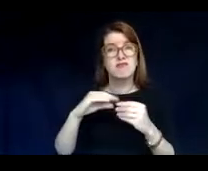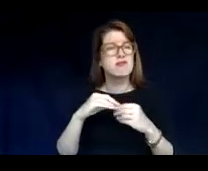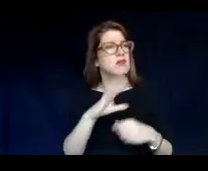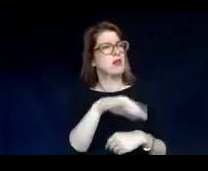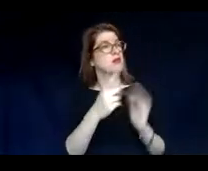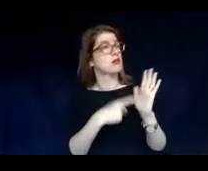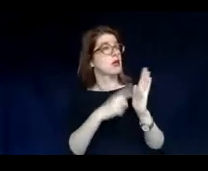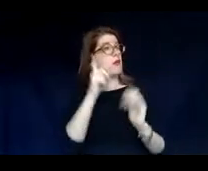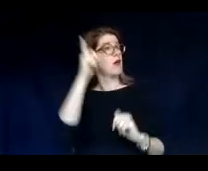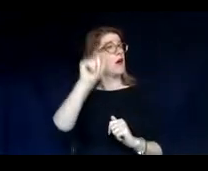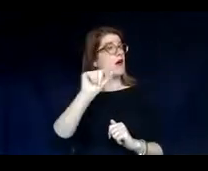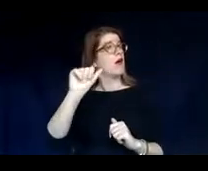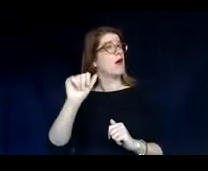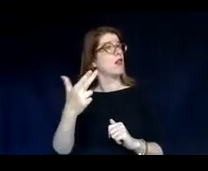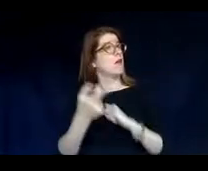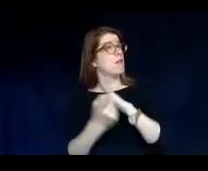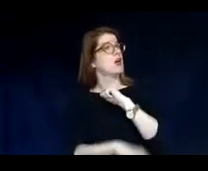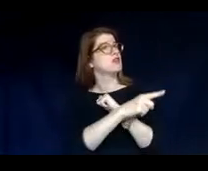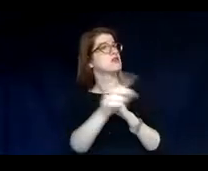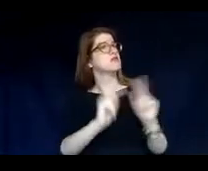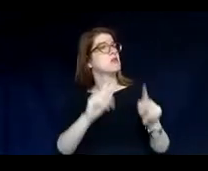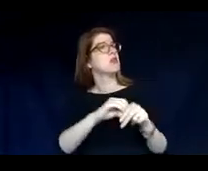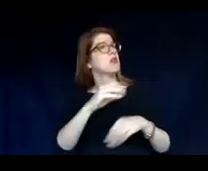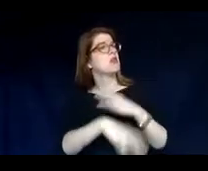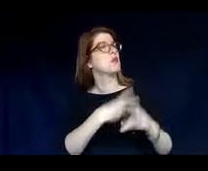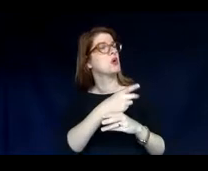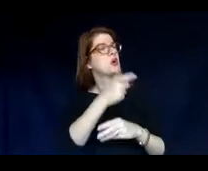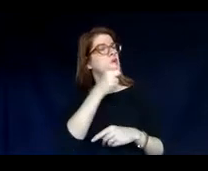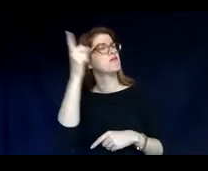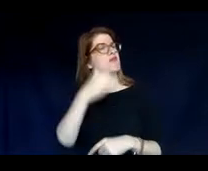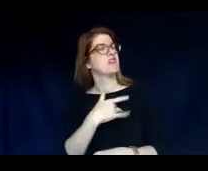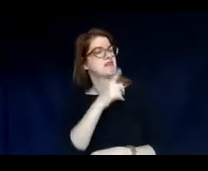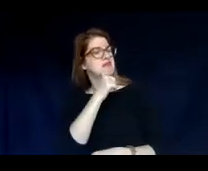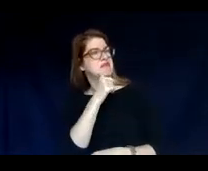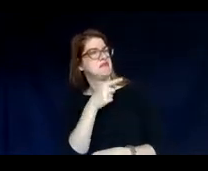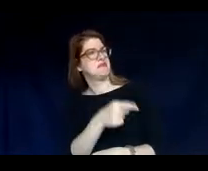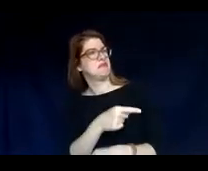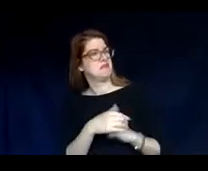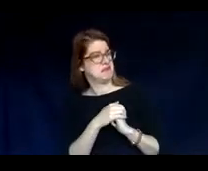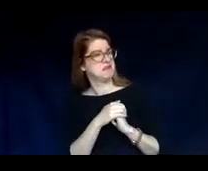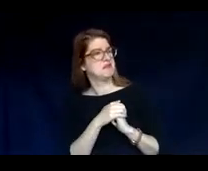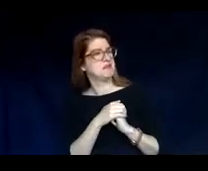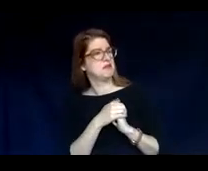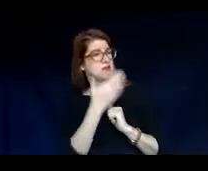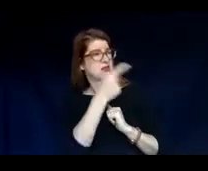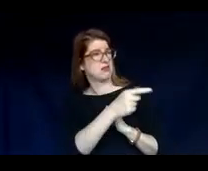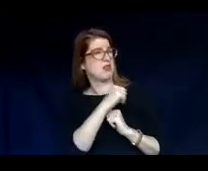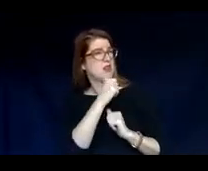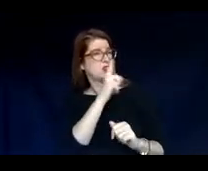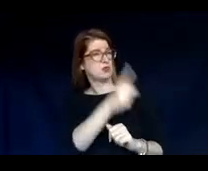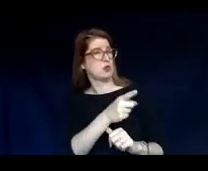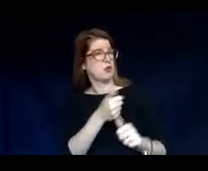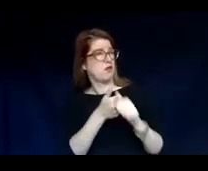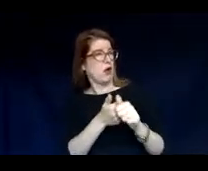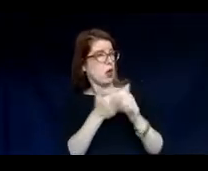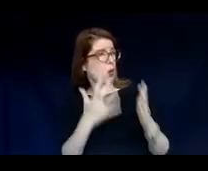Allah punishes those in this world that have disappointed him. And that as being not a true follower of Islam,